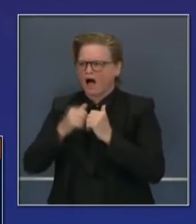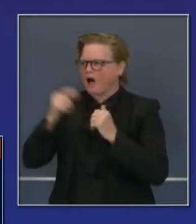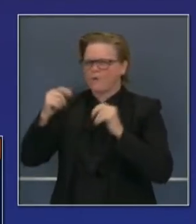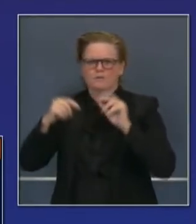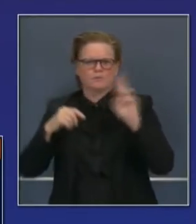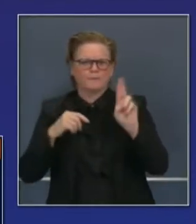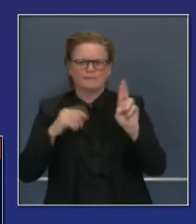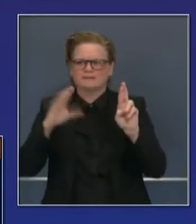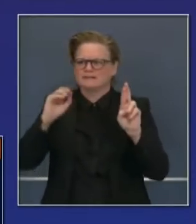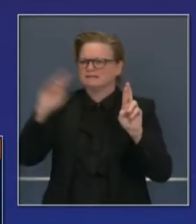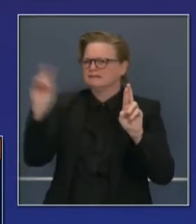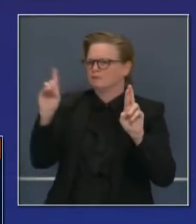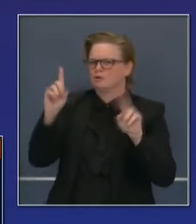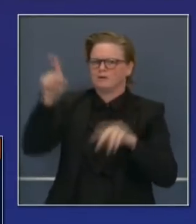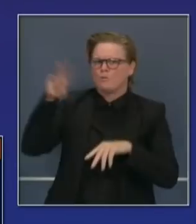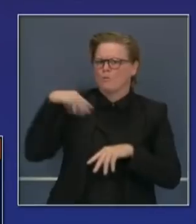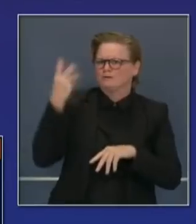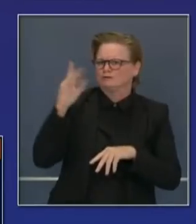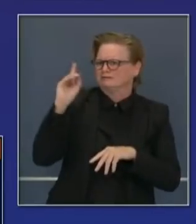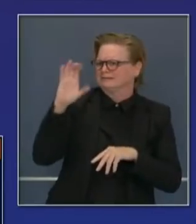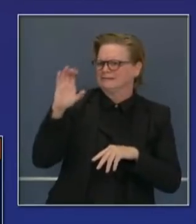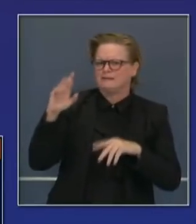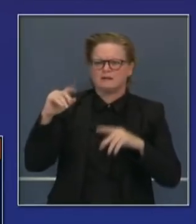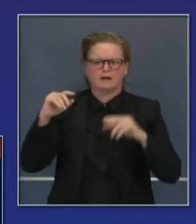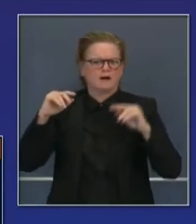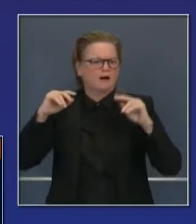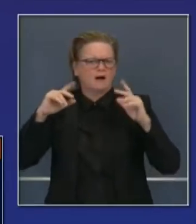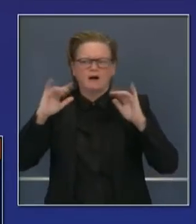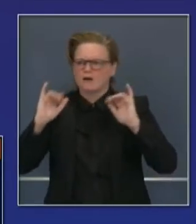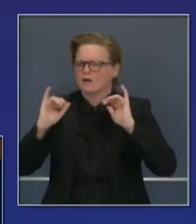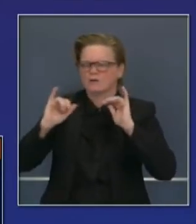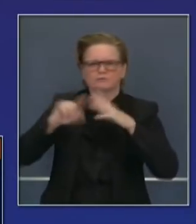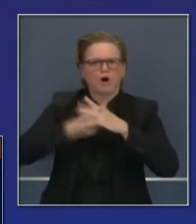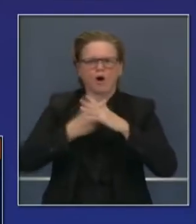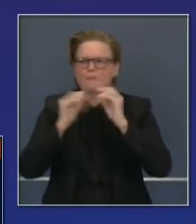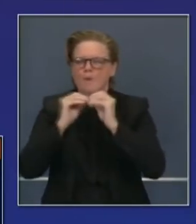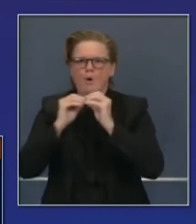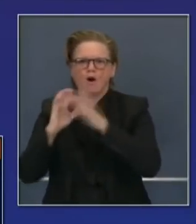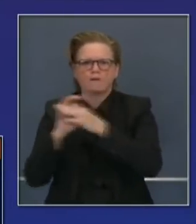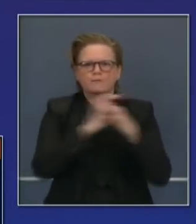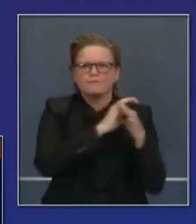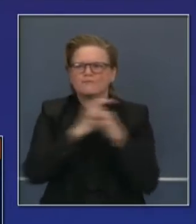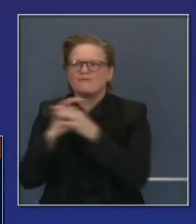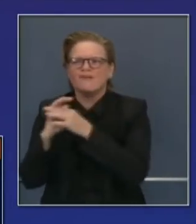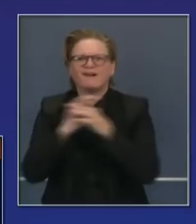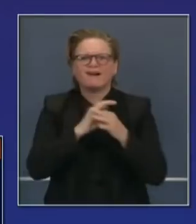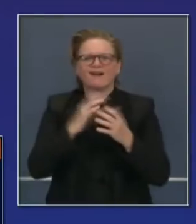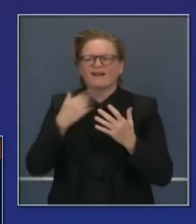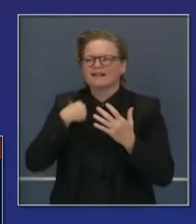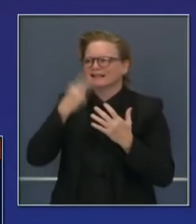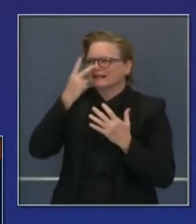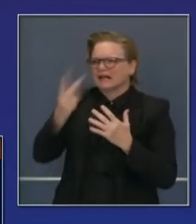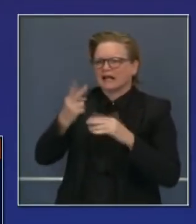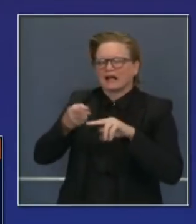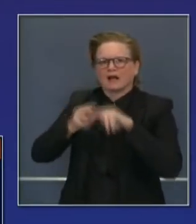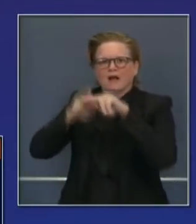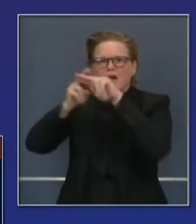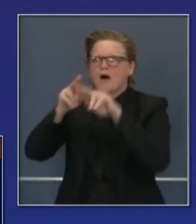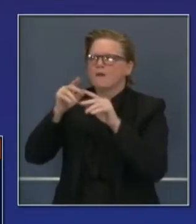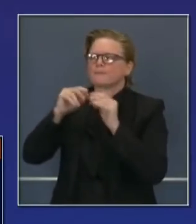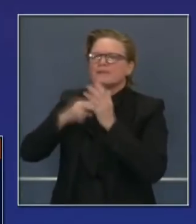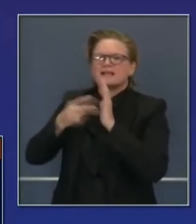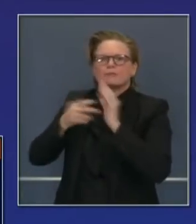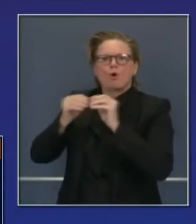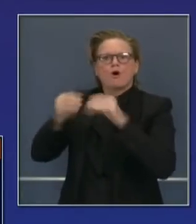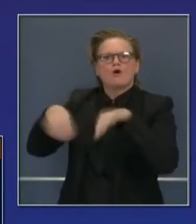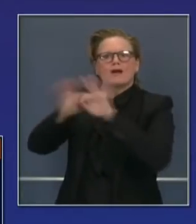Washington, D.C. They simply cannot happen soon enough, and they're critical in terms of helping support our businesses during this very,